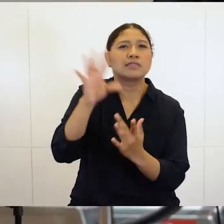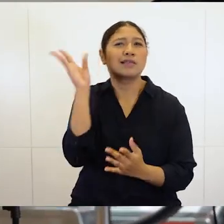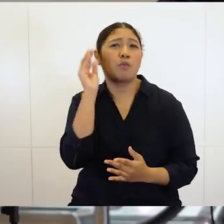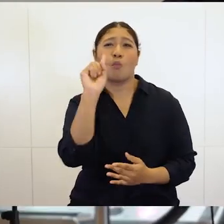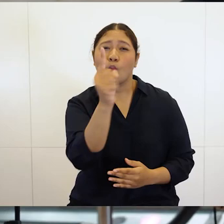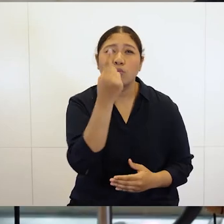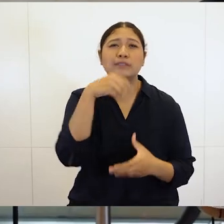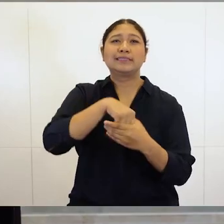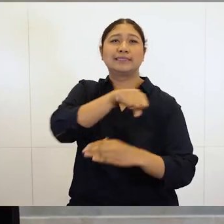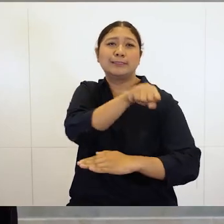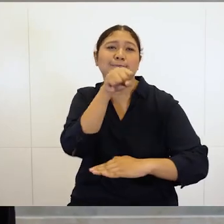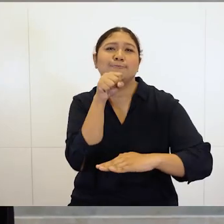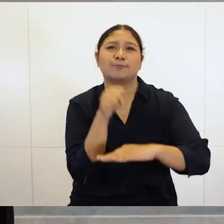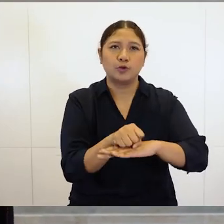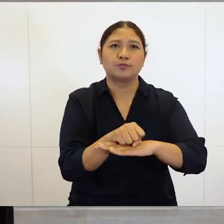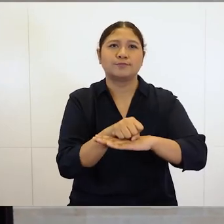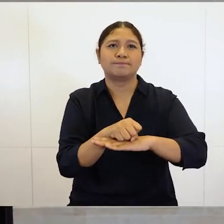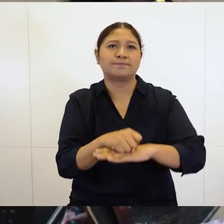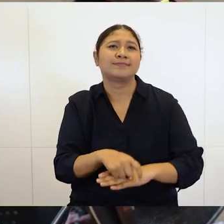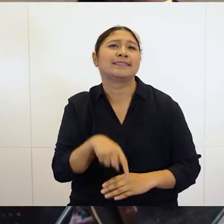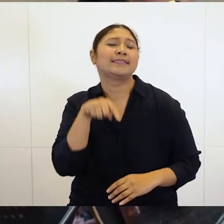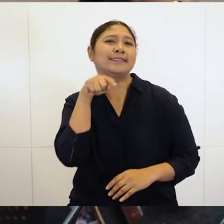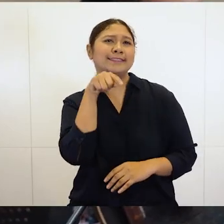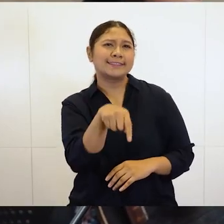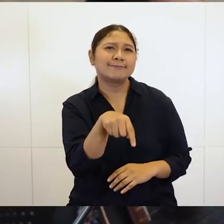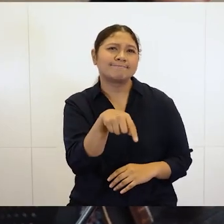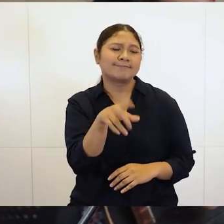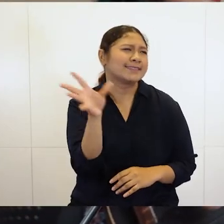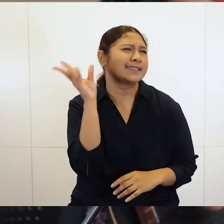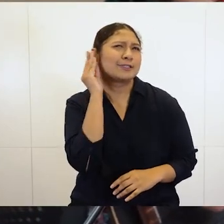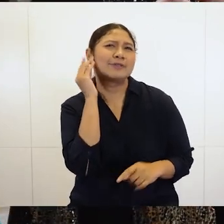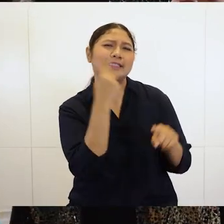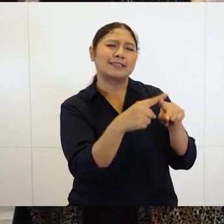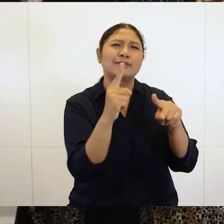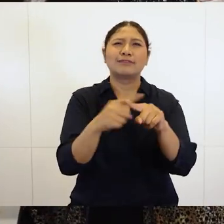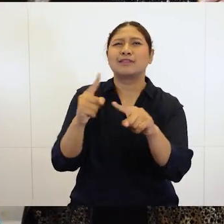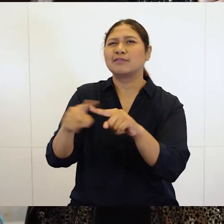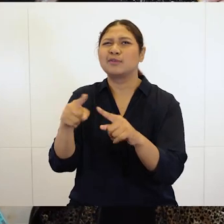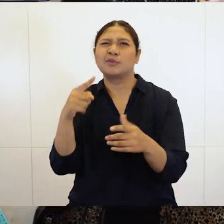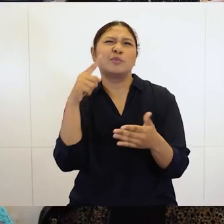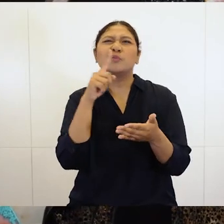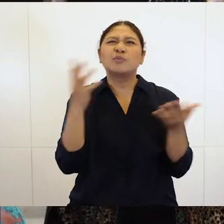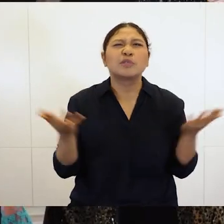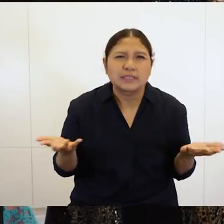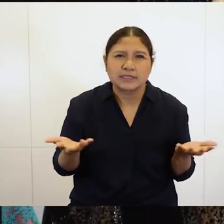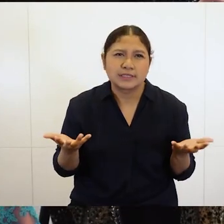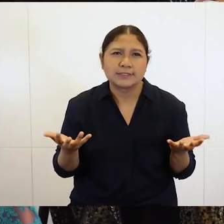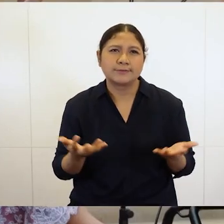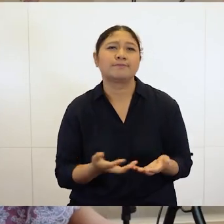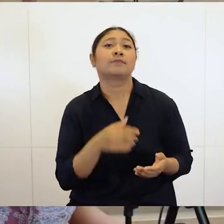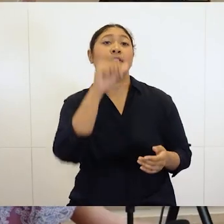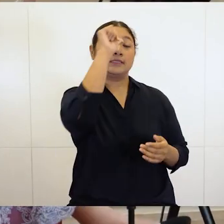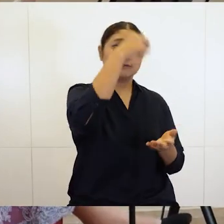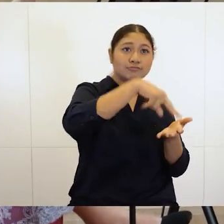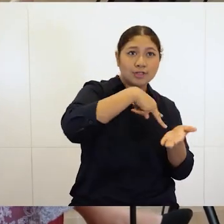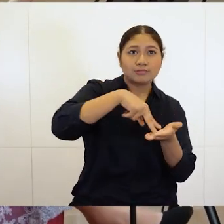sound that's unique and that you can only hear in Singapore. So we've actually worked with a lot of different elements such as